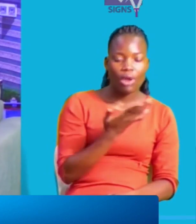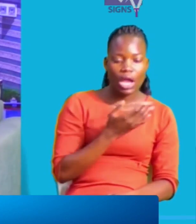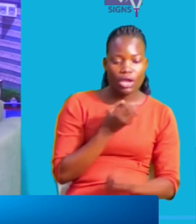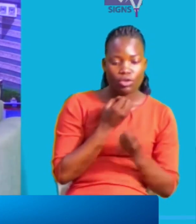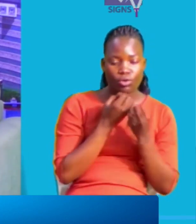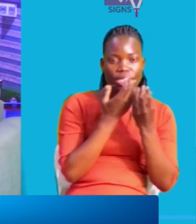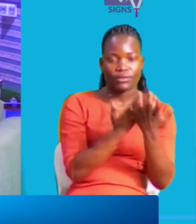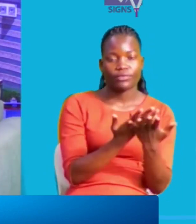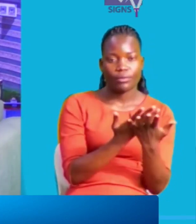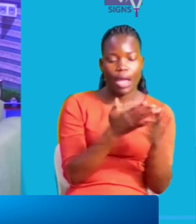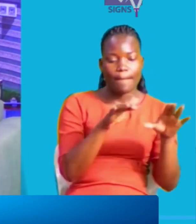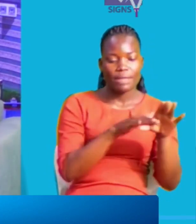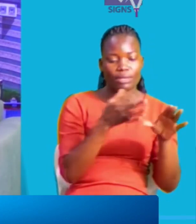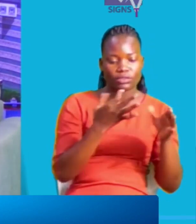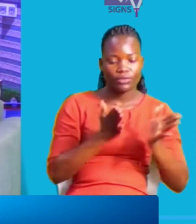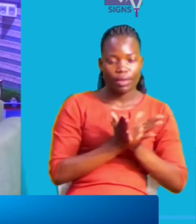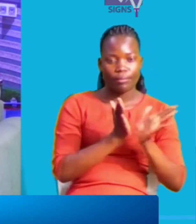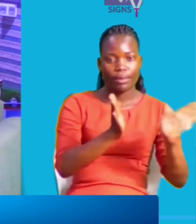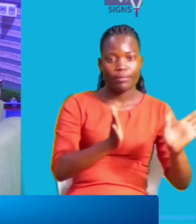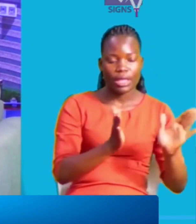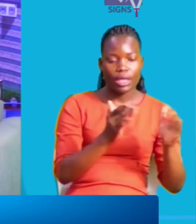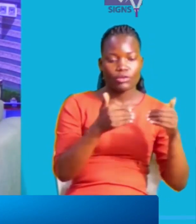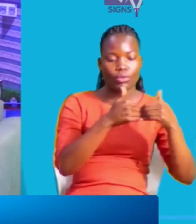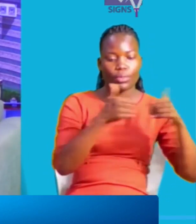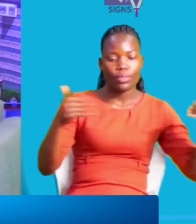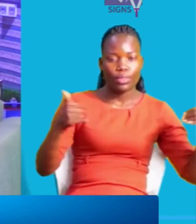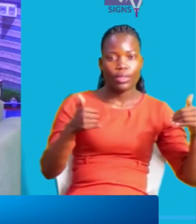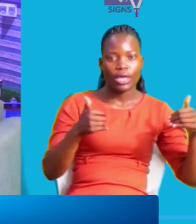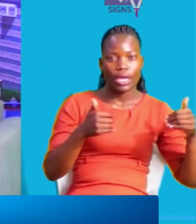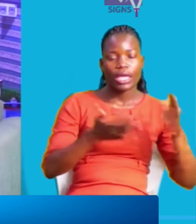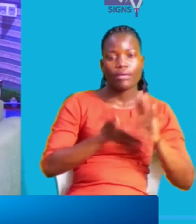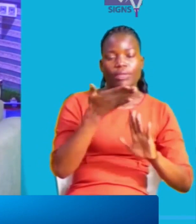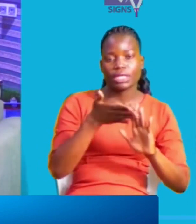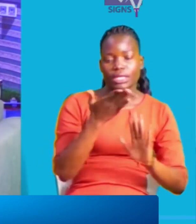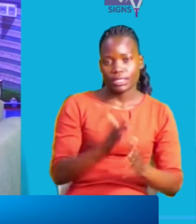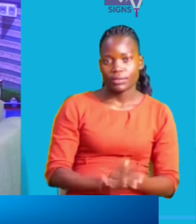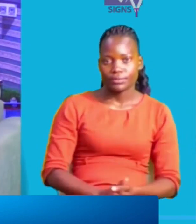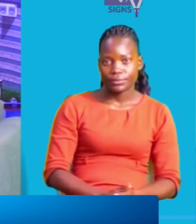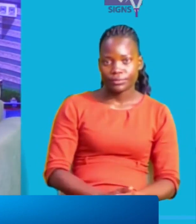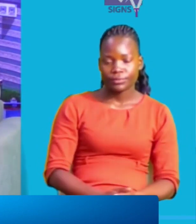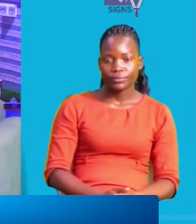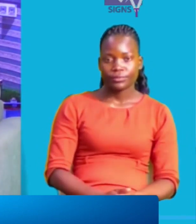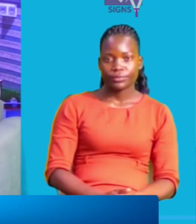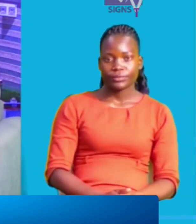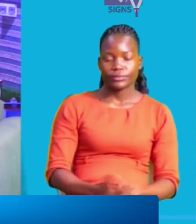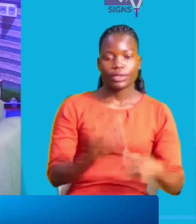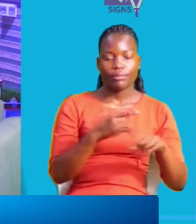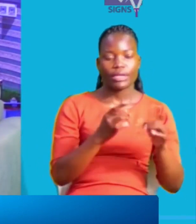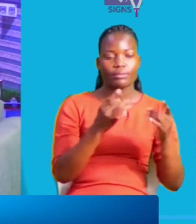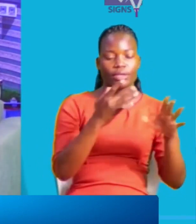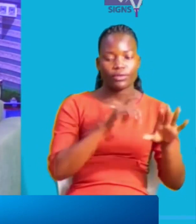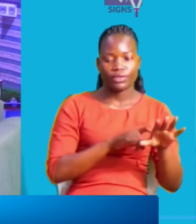inform, yeah, members of the public to disperse immediately. Yeah. But most of the